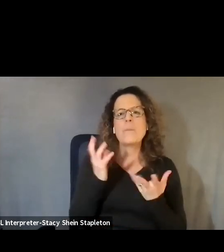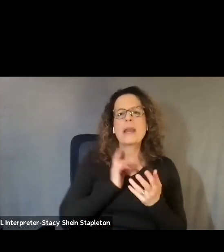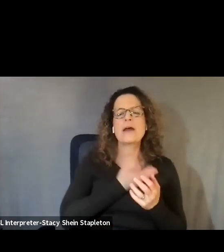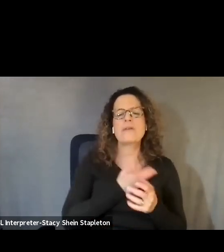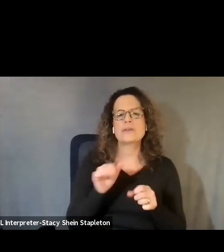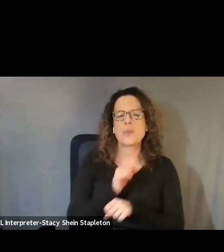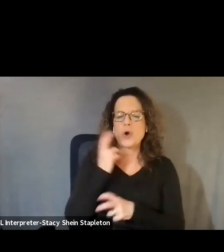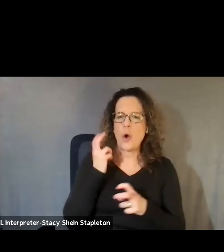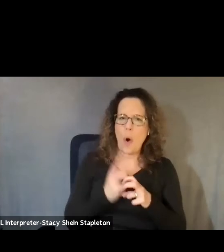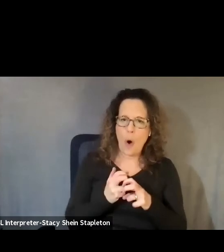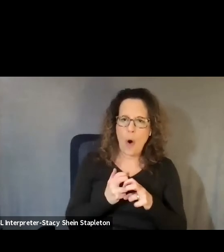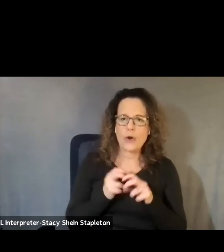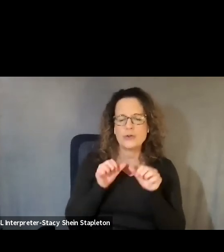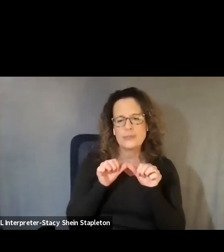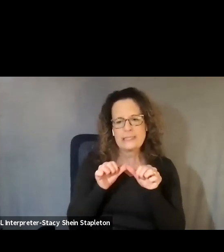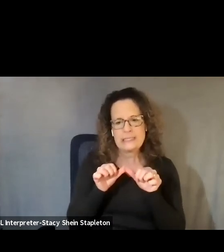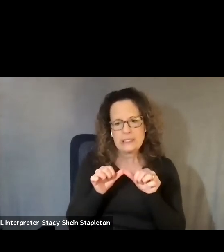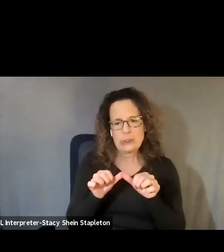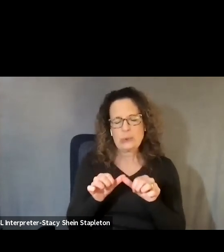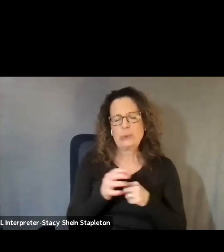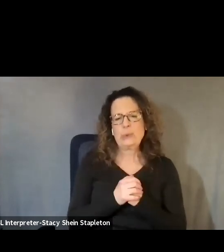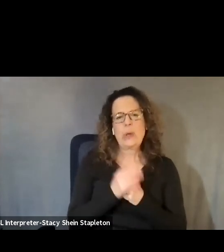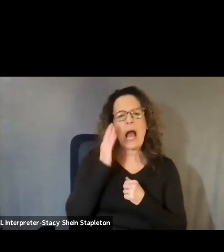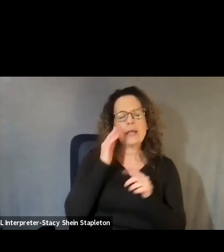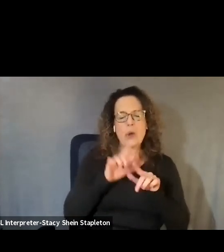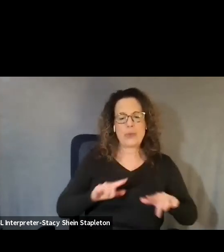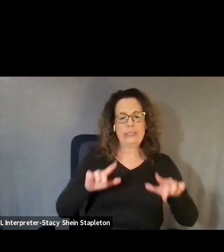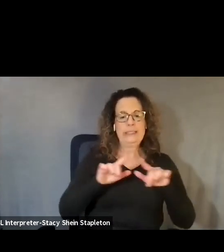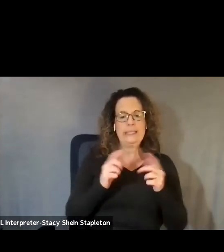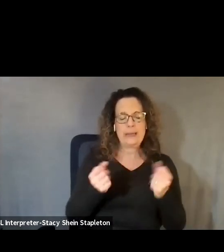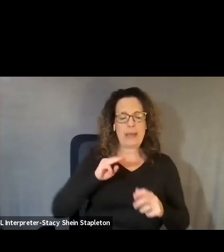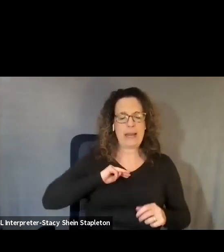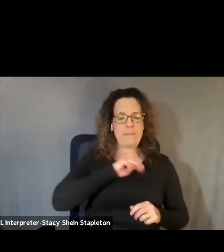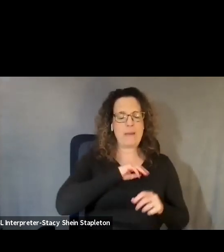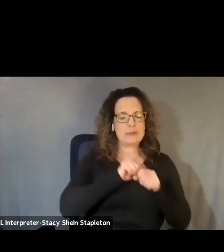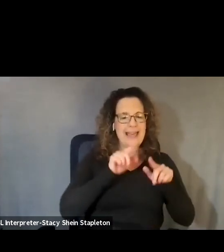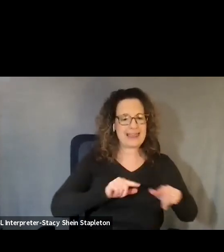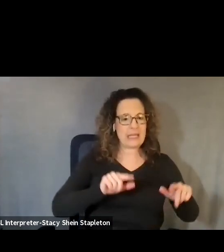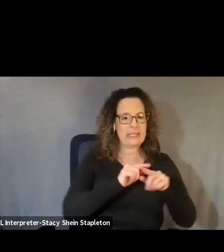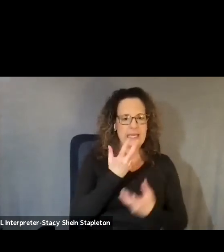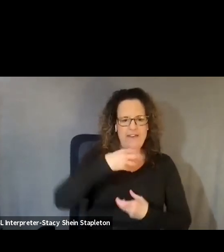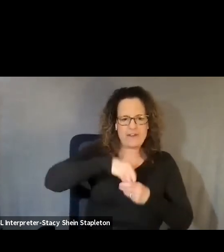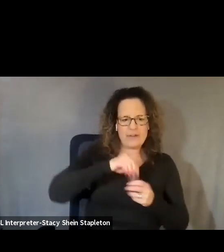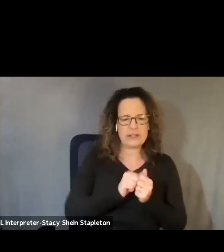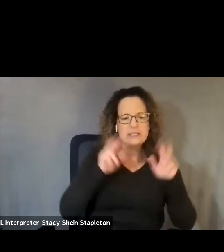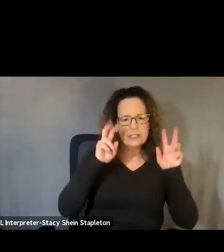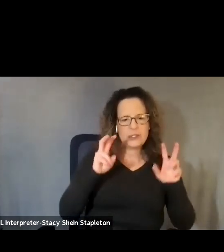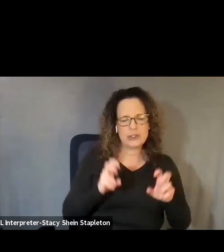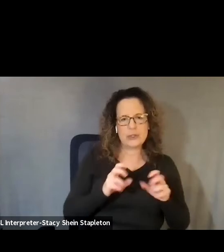work very hard to keep around. I know the league, many of the members of the league have been very engaged on this, and for